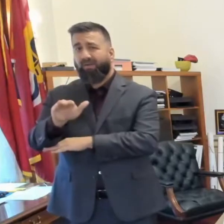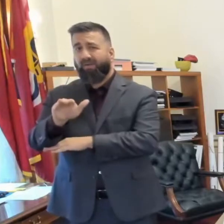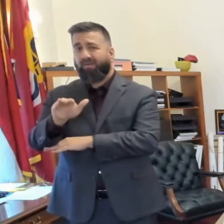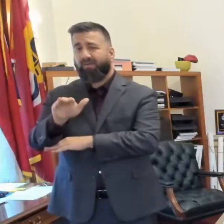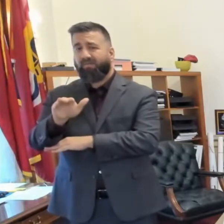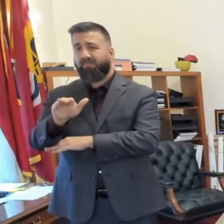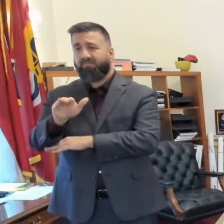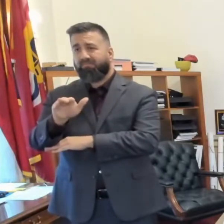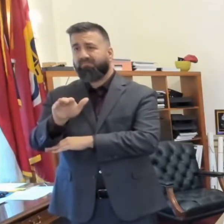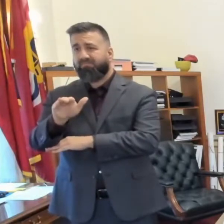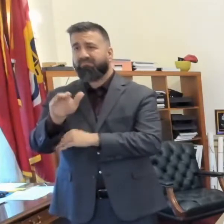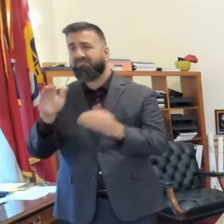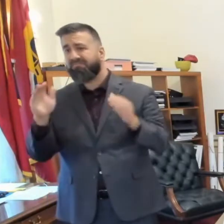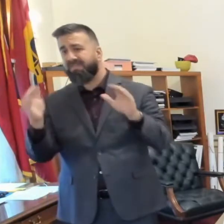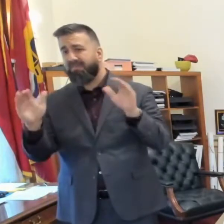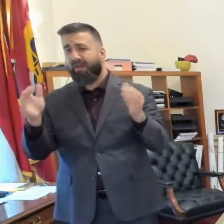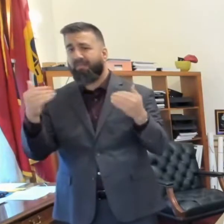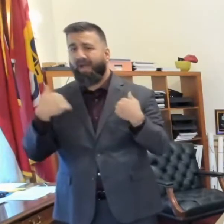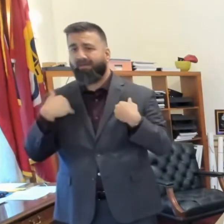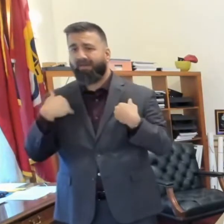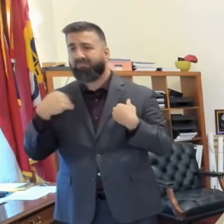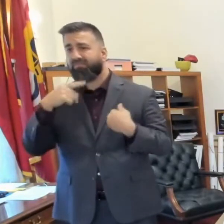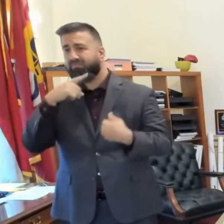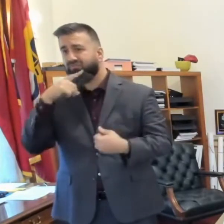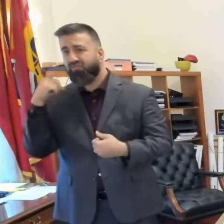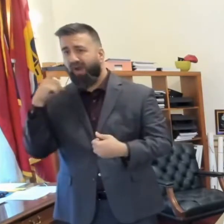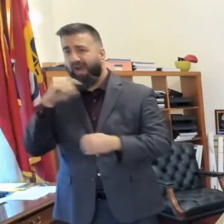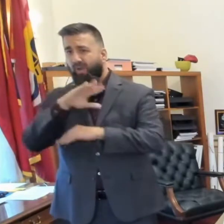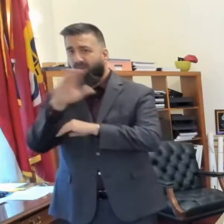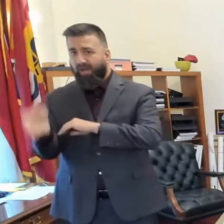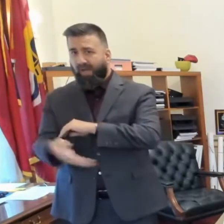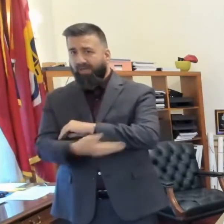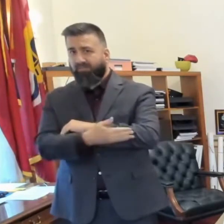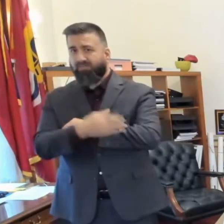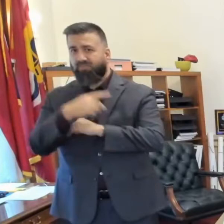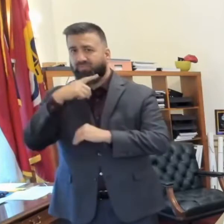it looks like we're going to have a dry overnight.